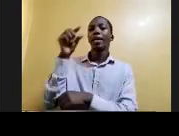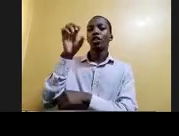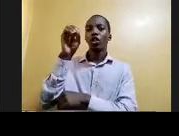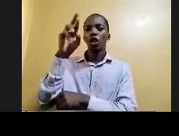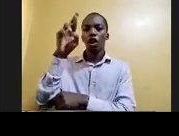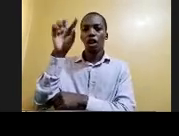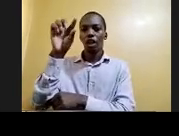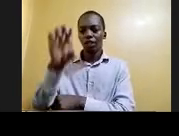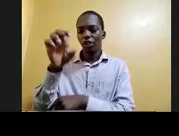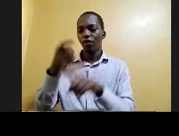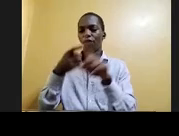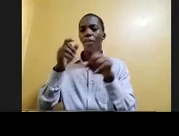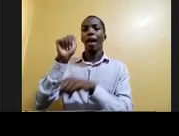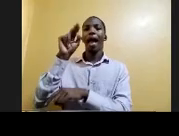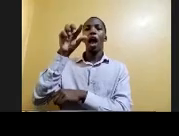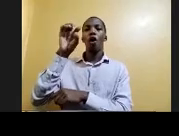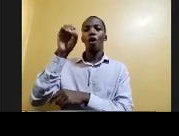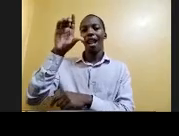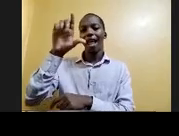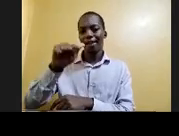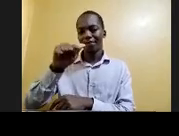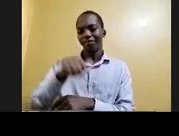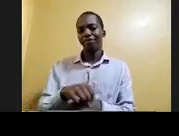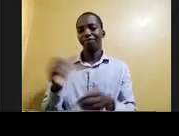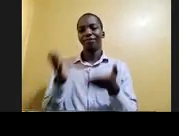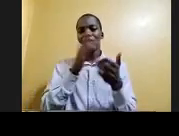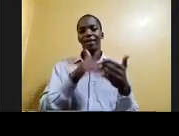from Angola. Next slide, please.